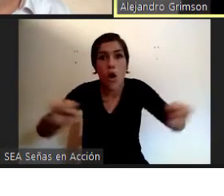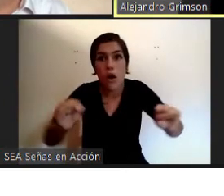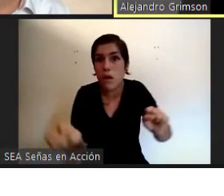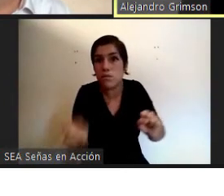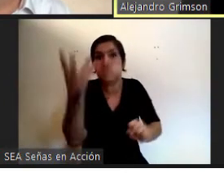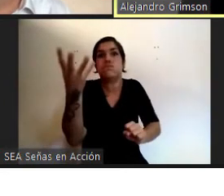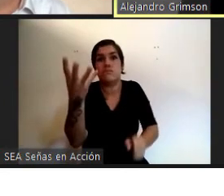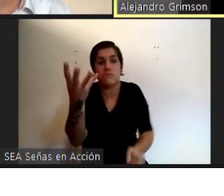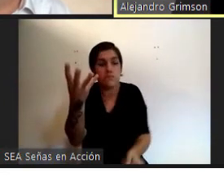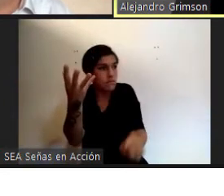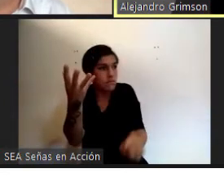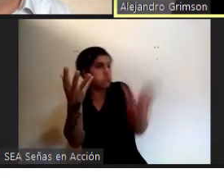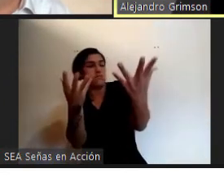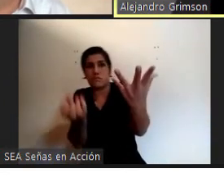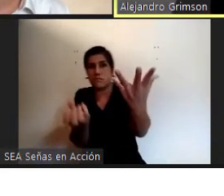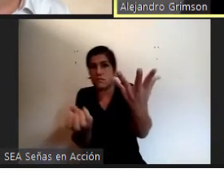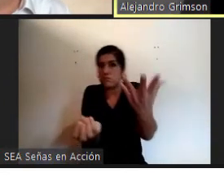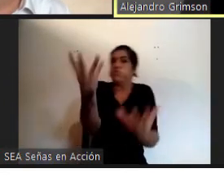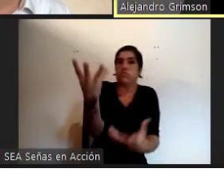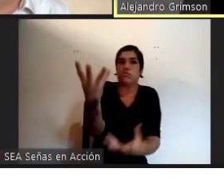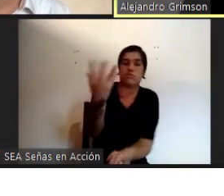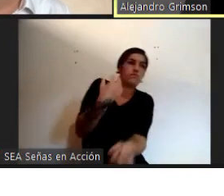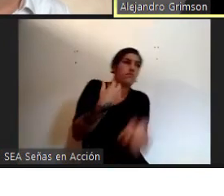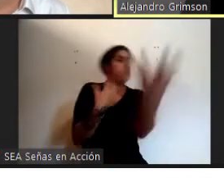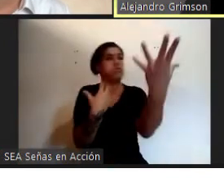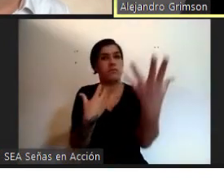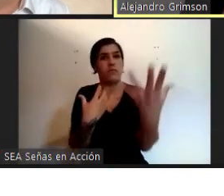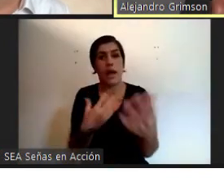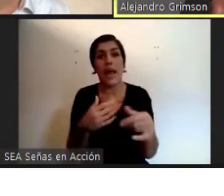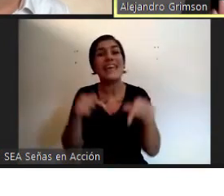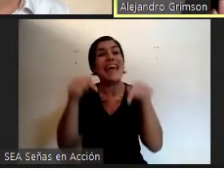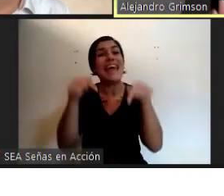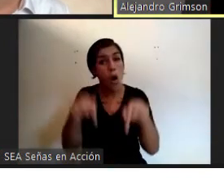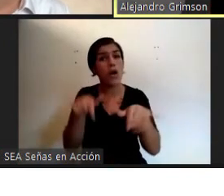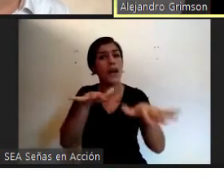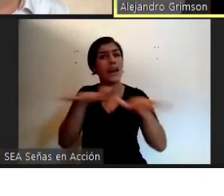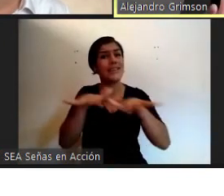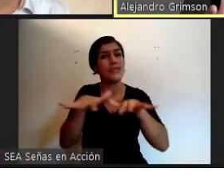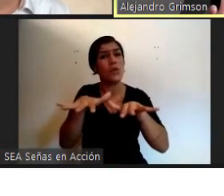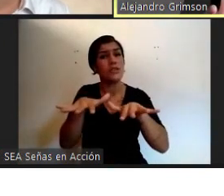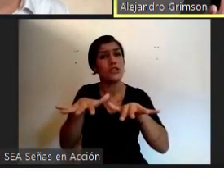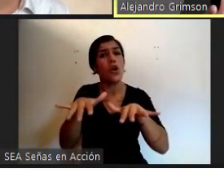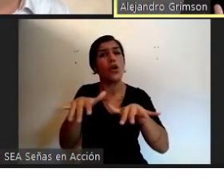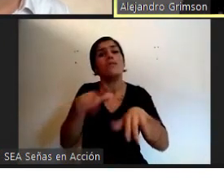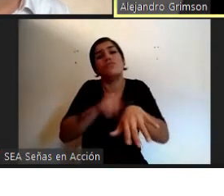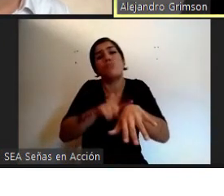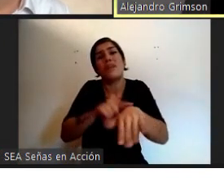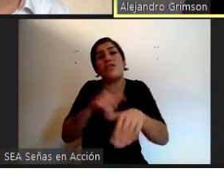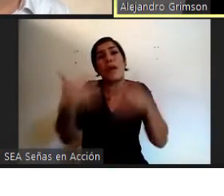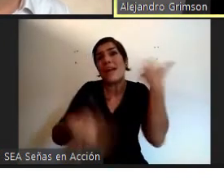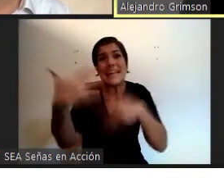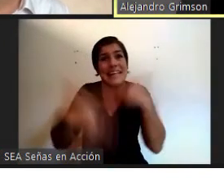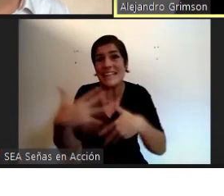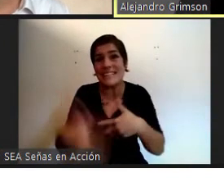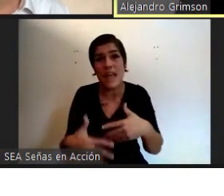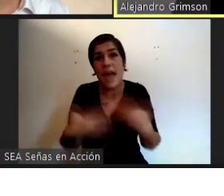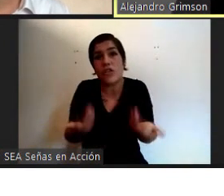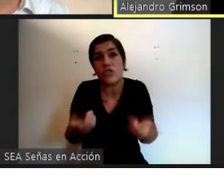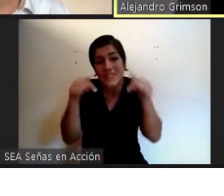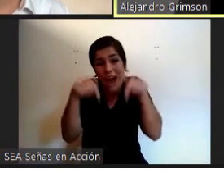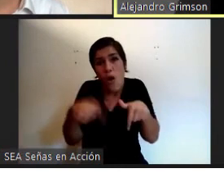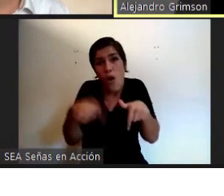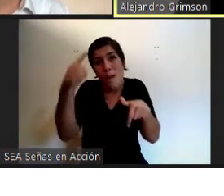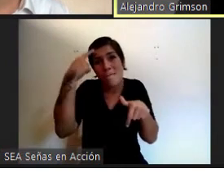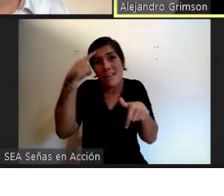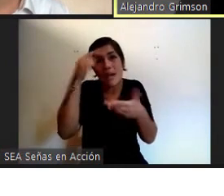affairs, finding a solution to what emergency entails. So future is unthinkable in